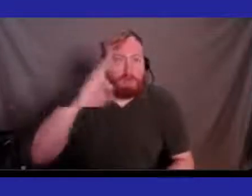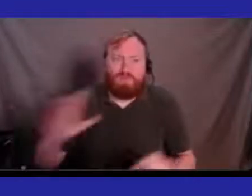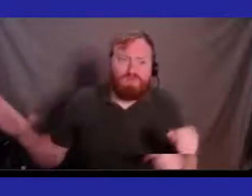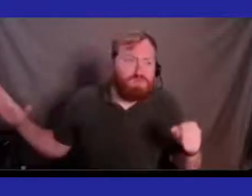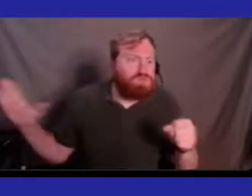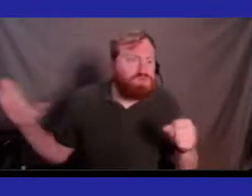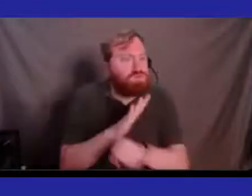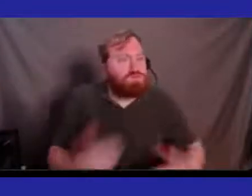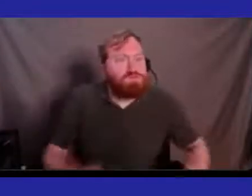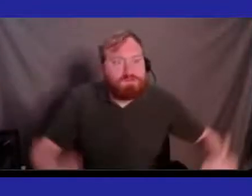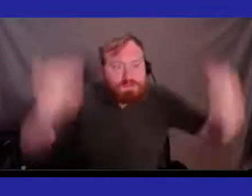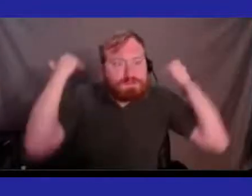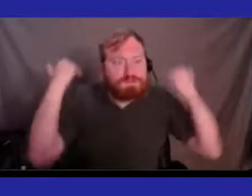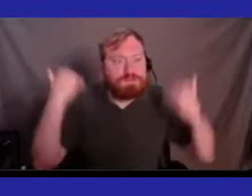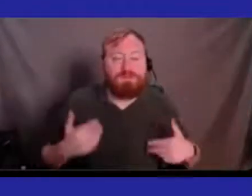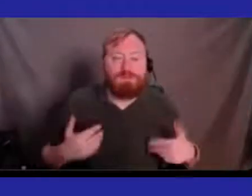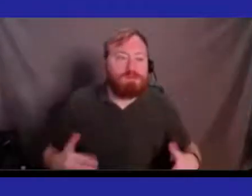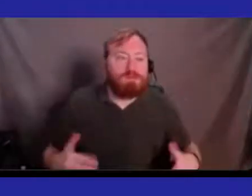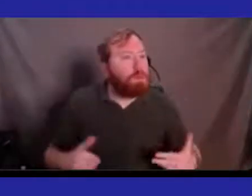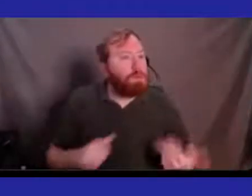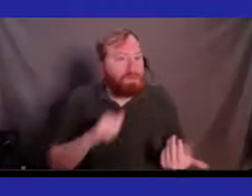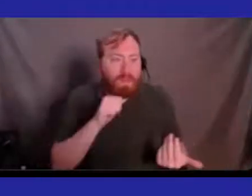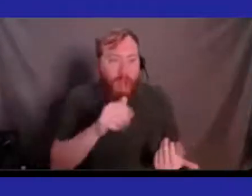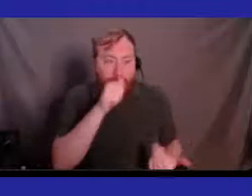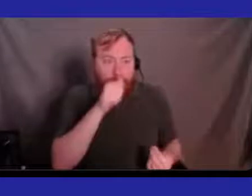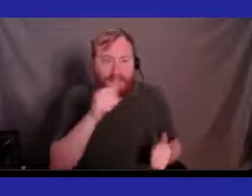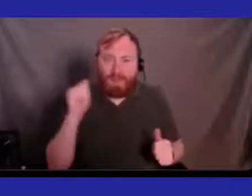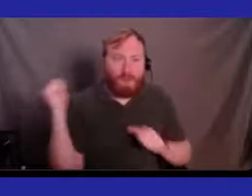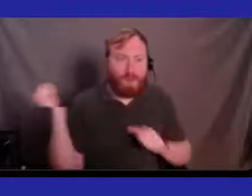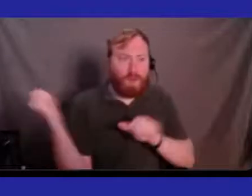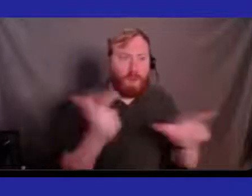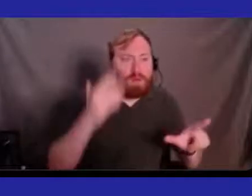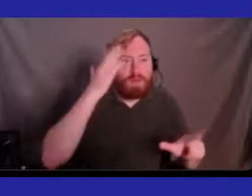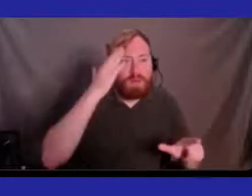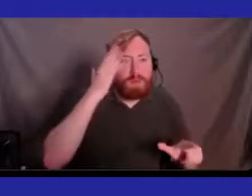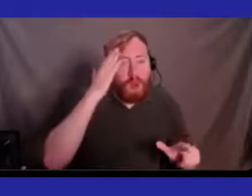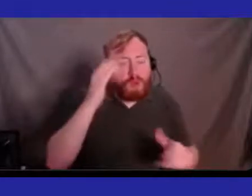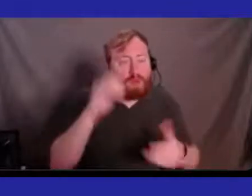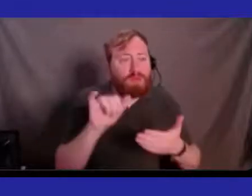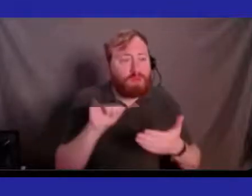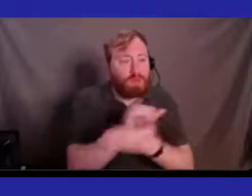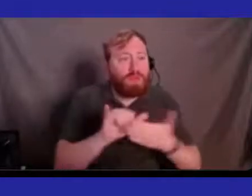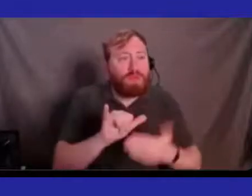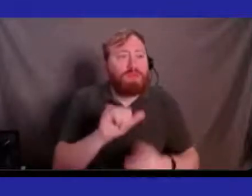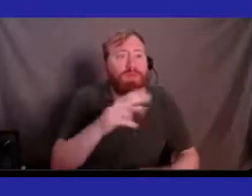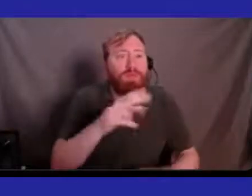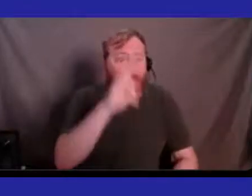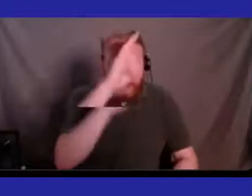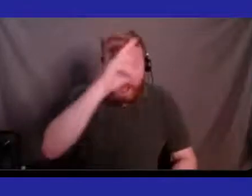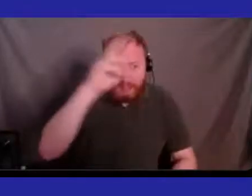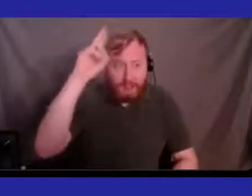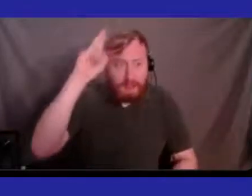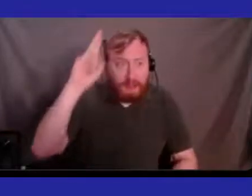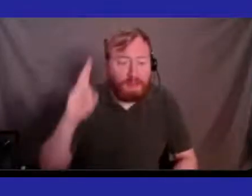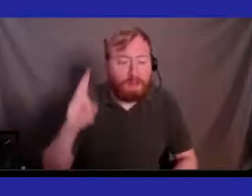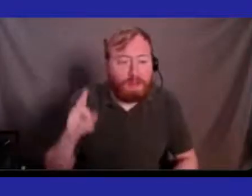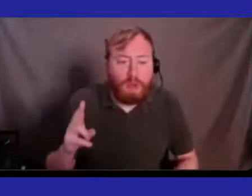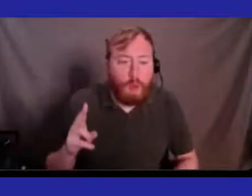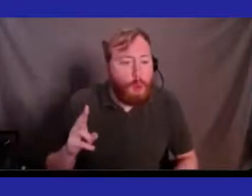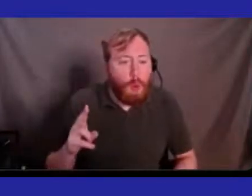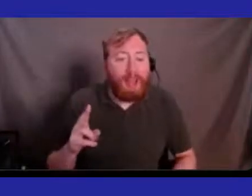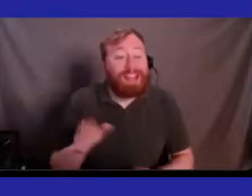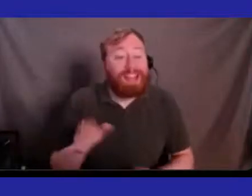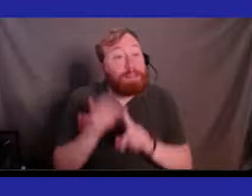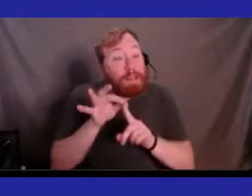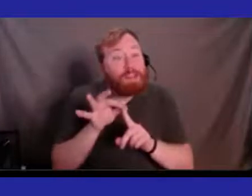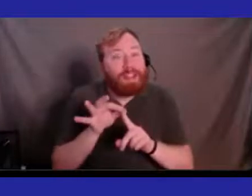In particular, New York Health Hospital. We know the safety net hospital in traditionally underserved